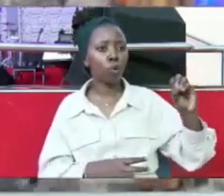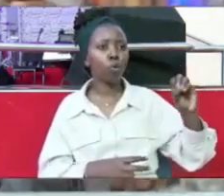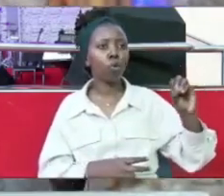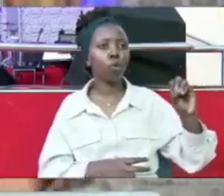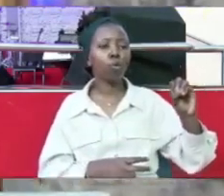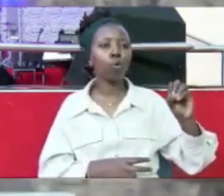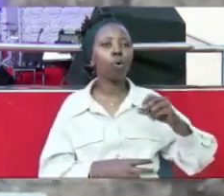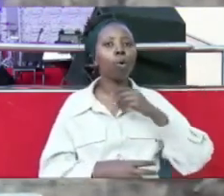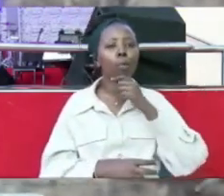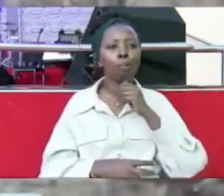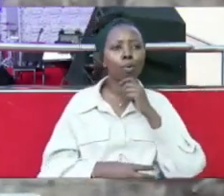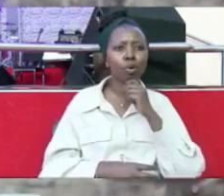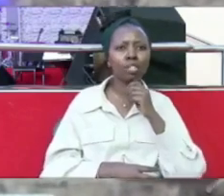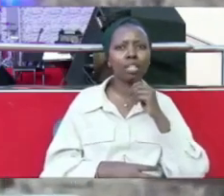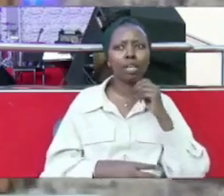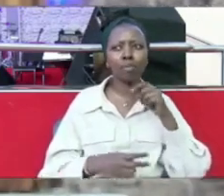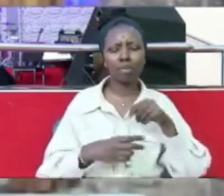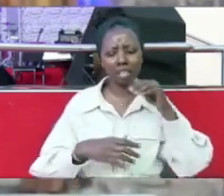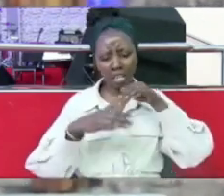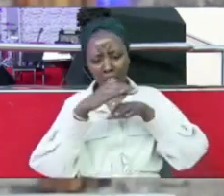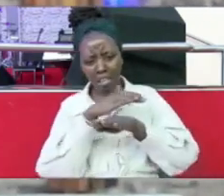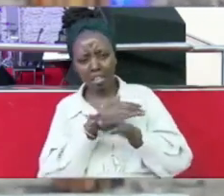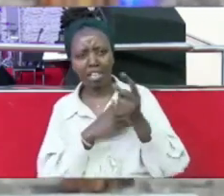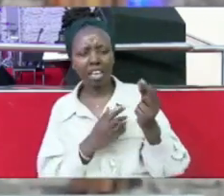And I reached there just a few minutes to